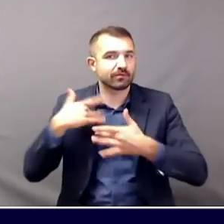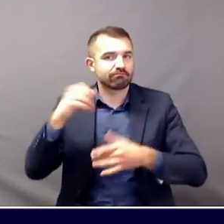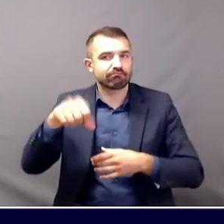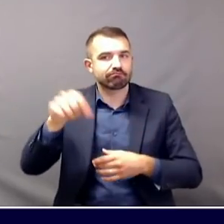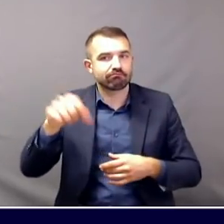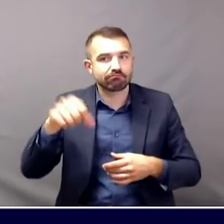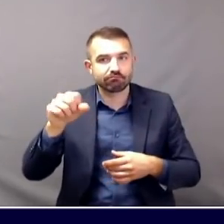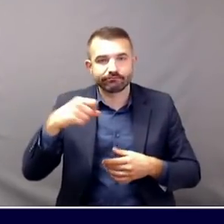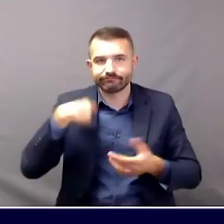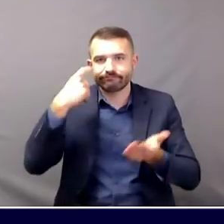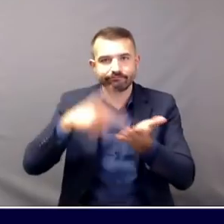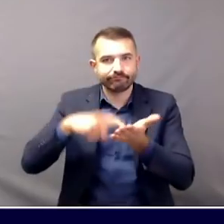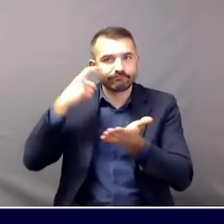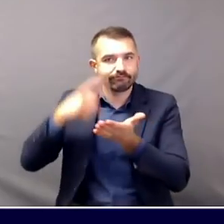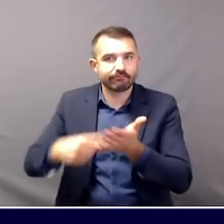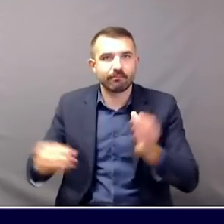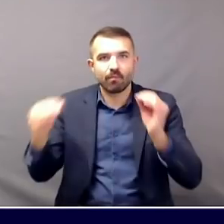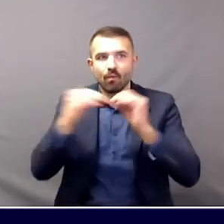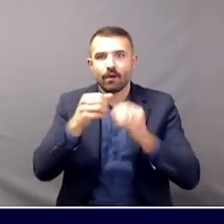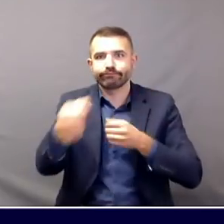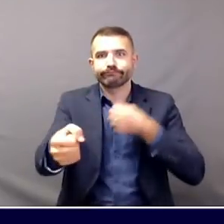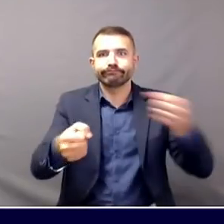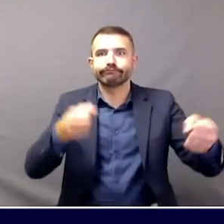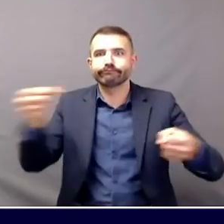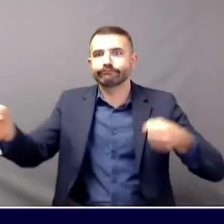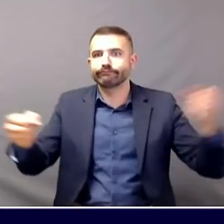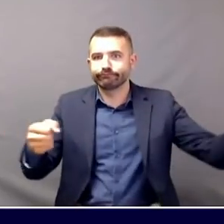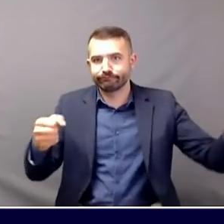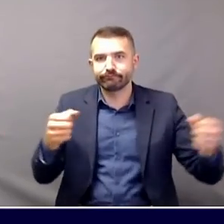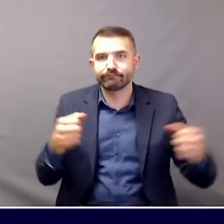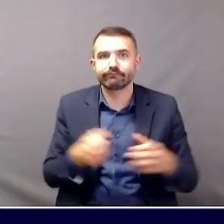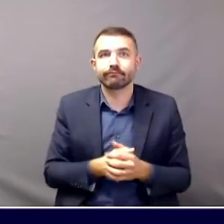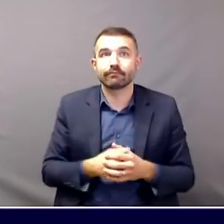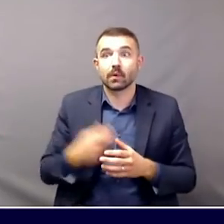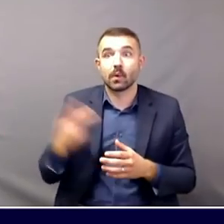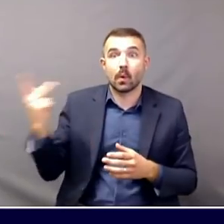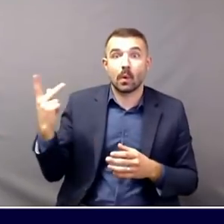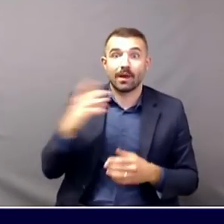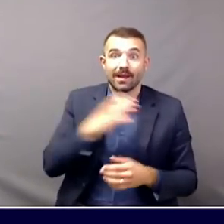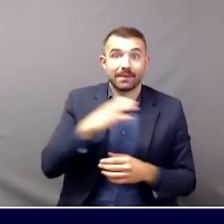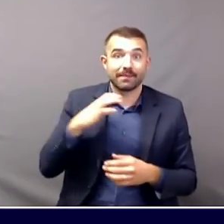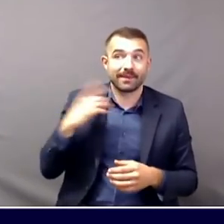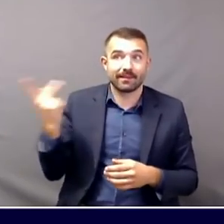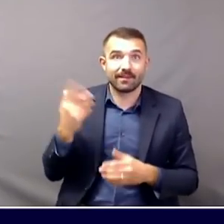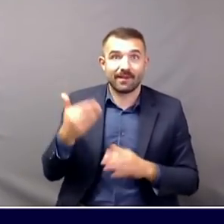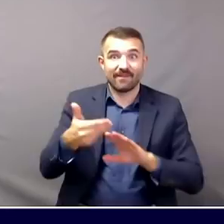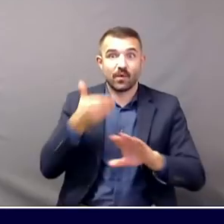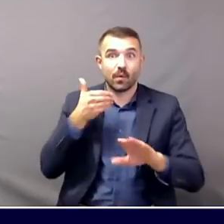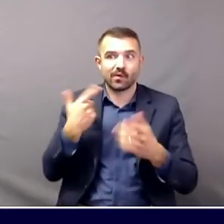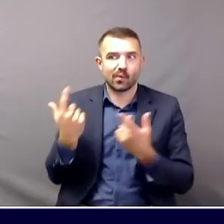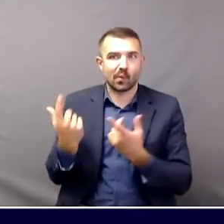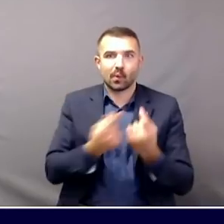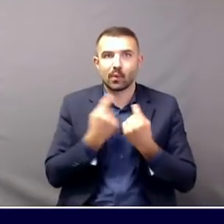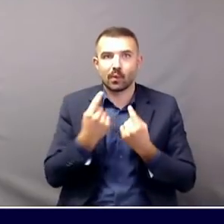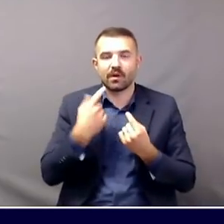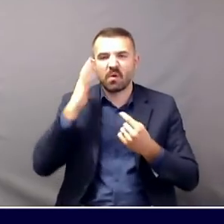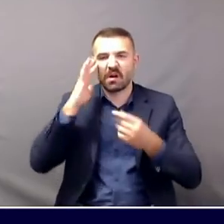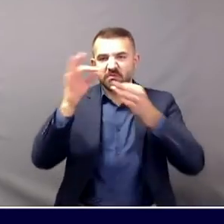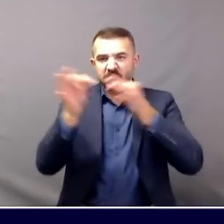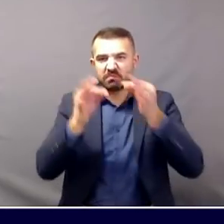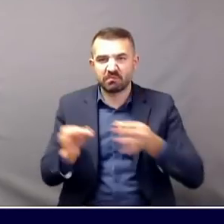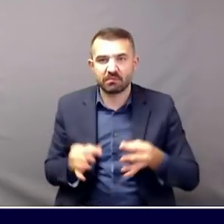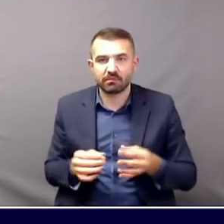and I will lay out some of the steps we've been taking. But it's also important to differentiate where things stand right now from a clinical